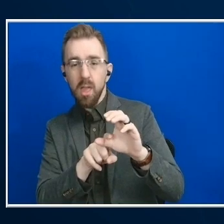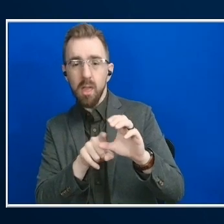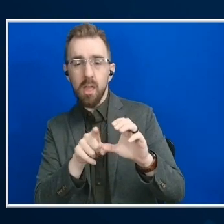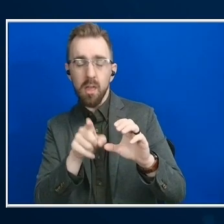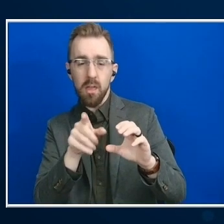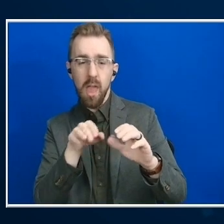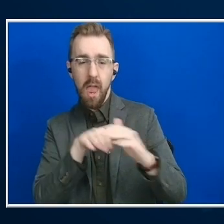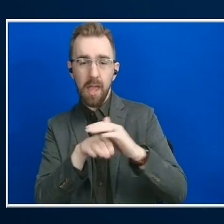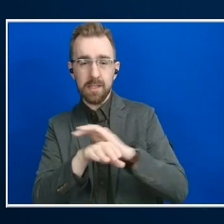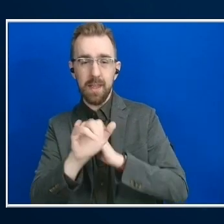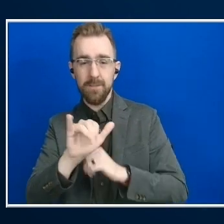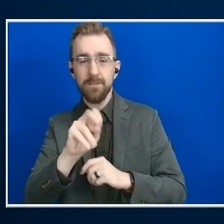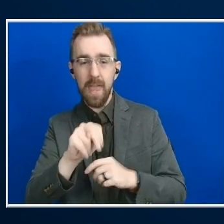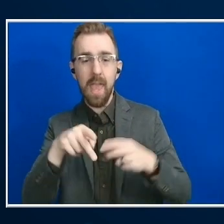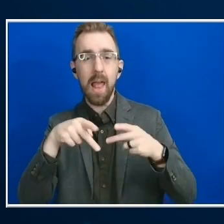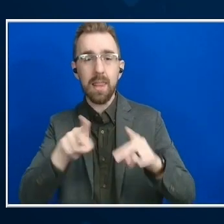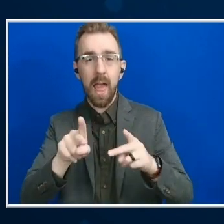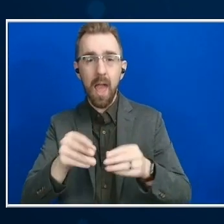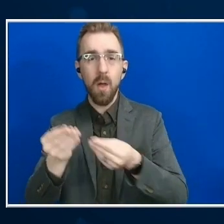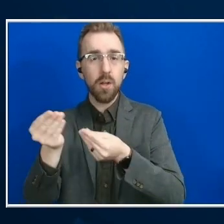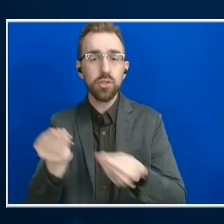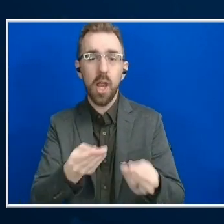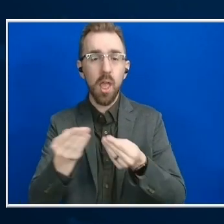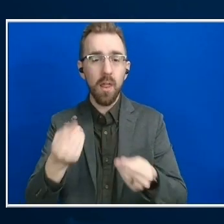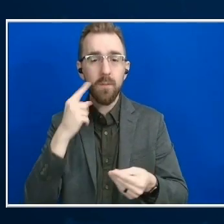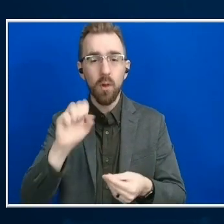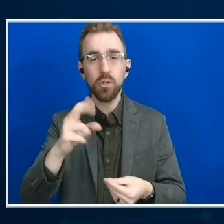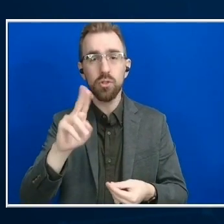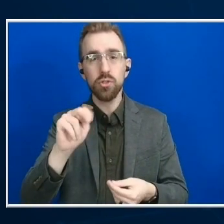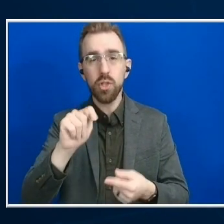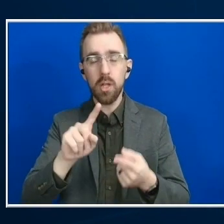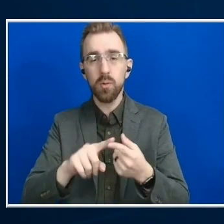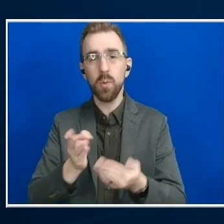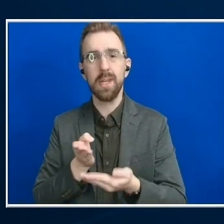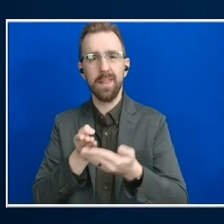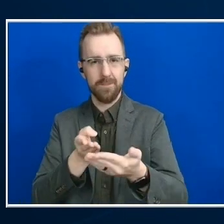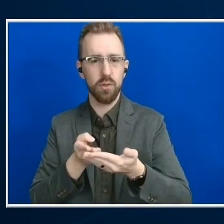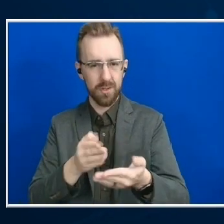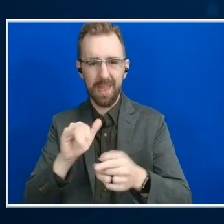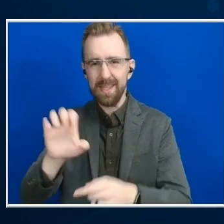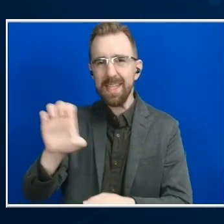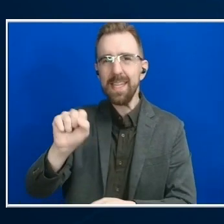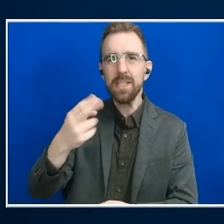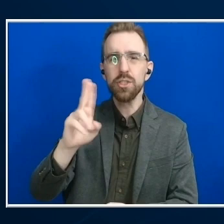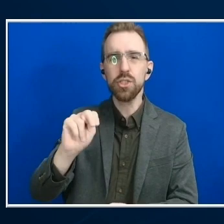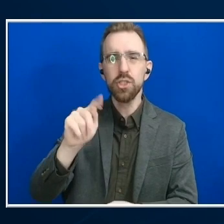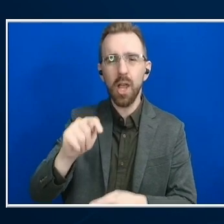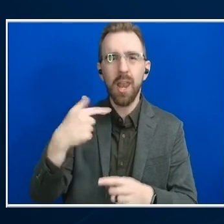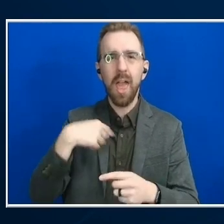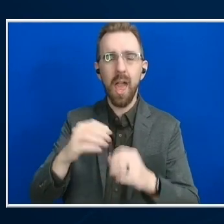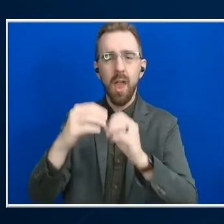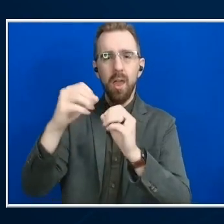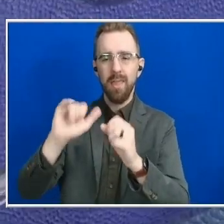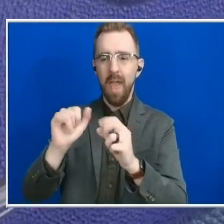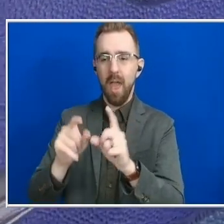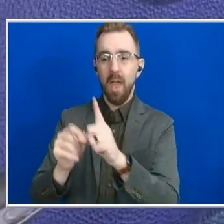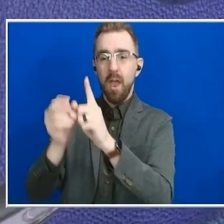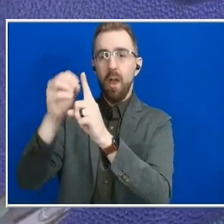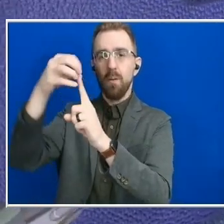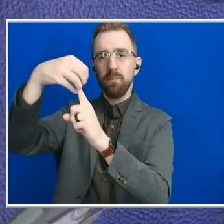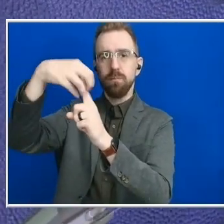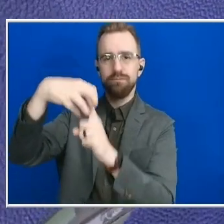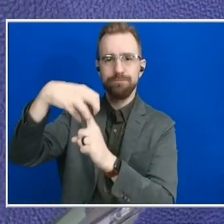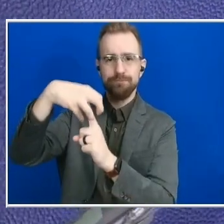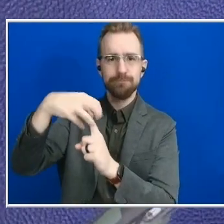a channel for the e-shunt to be delivered. That is the e-shunt there with the small anchor, and then the tubular system is the